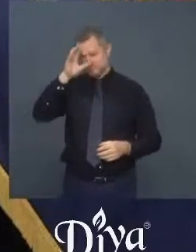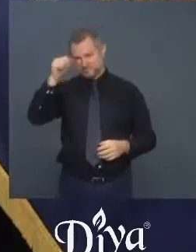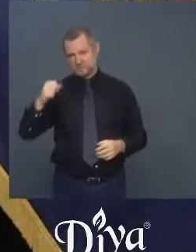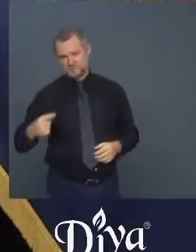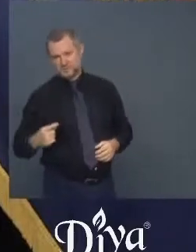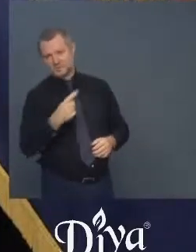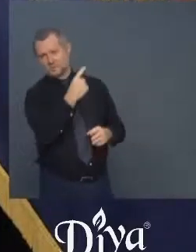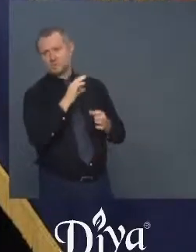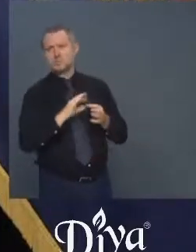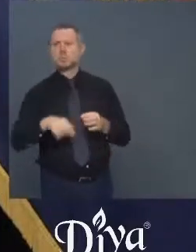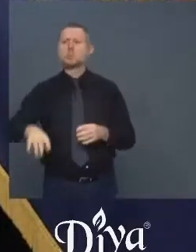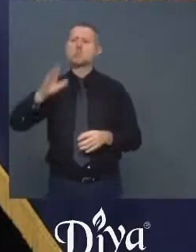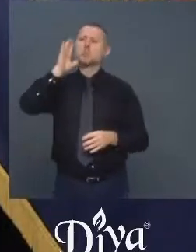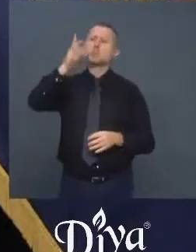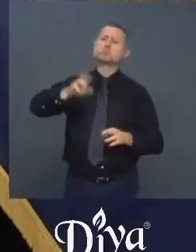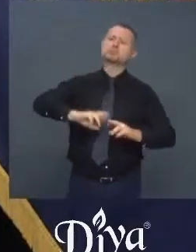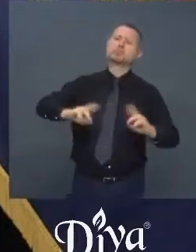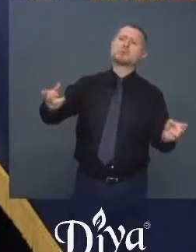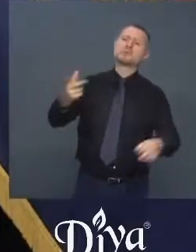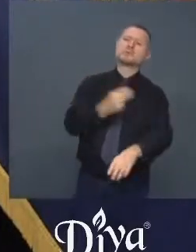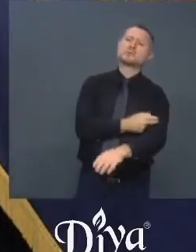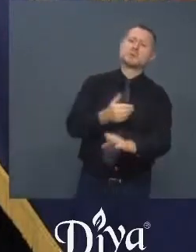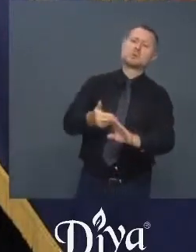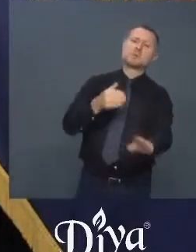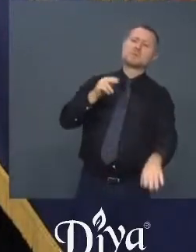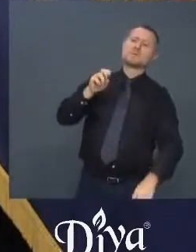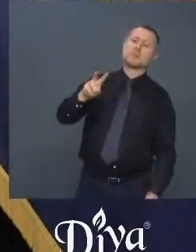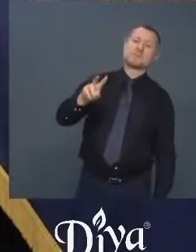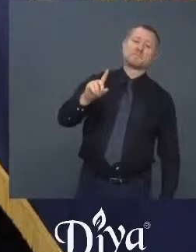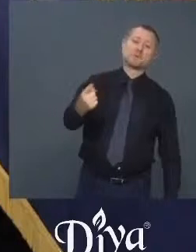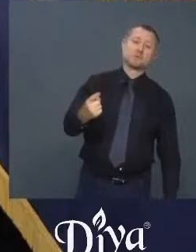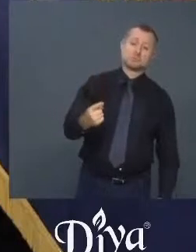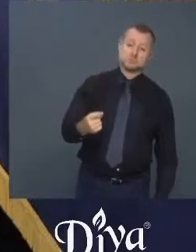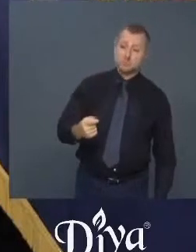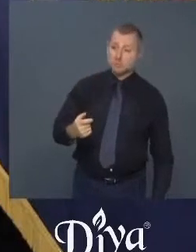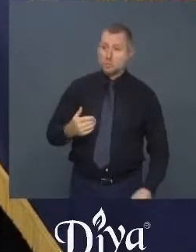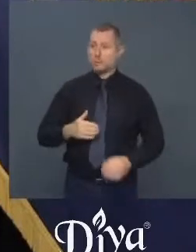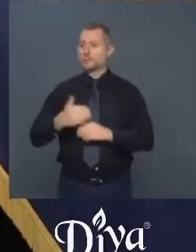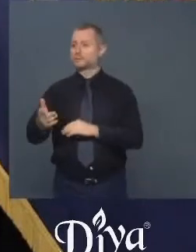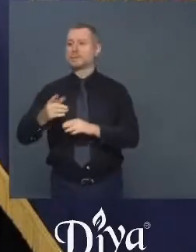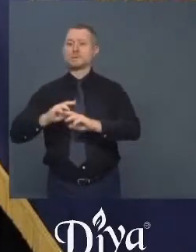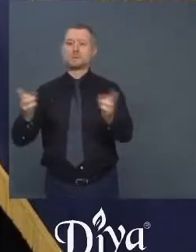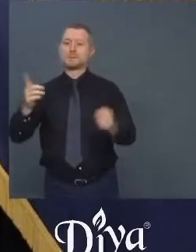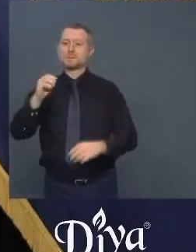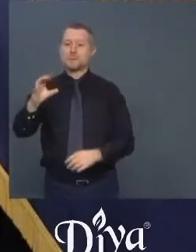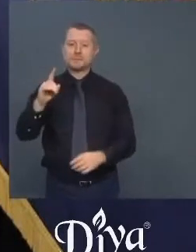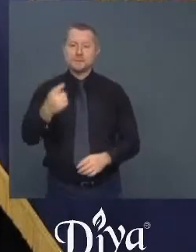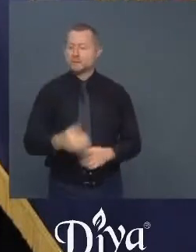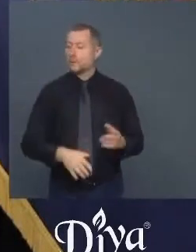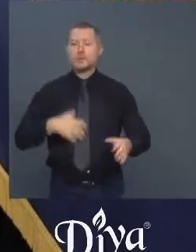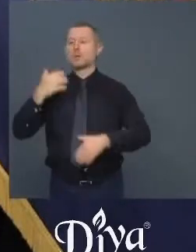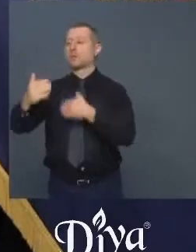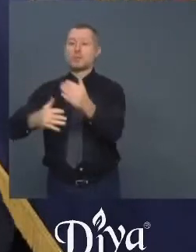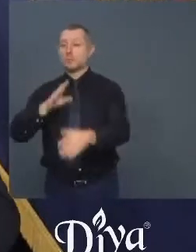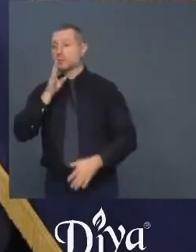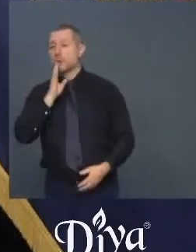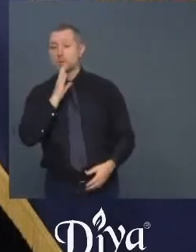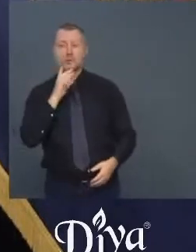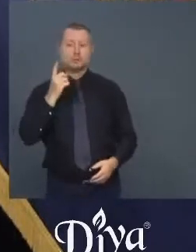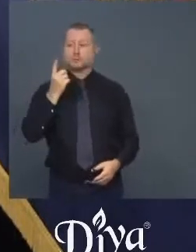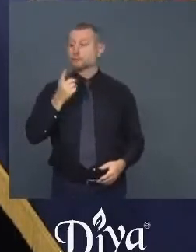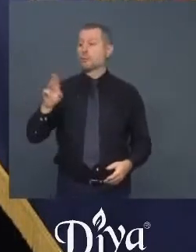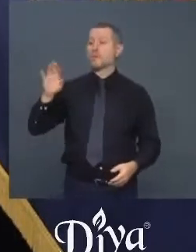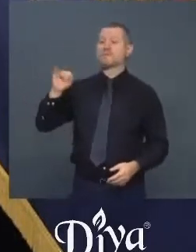by November, right? Then it was going to be ready by December. Then Dr. Fauci